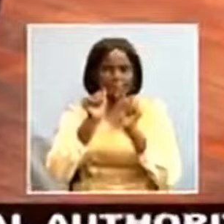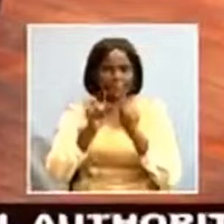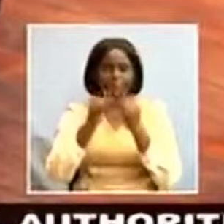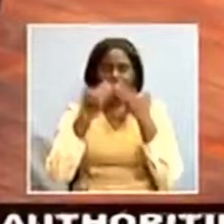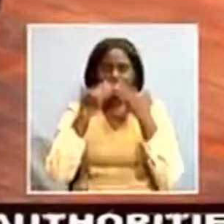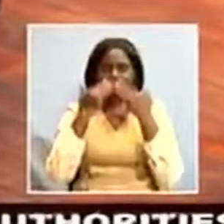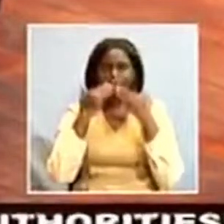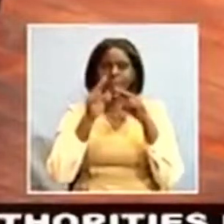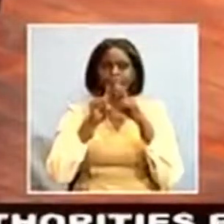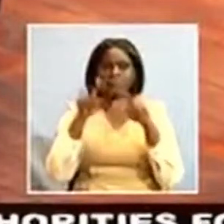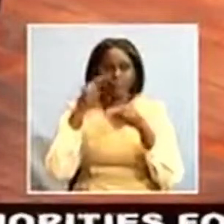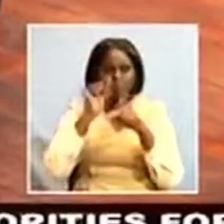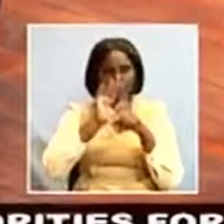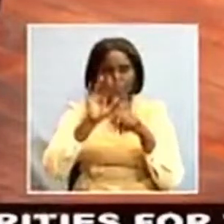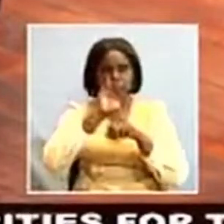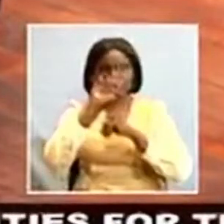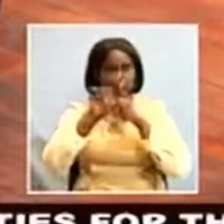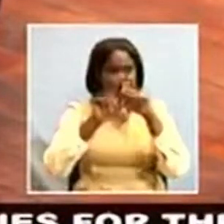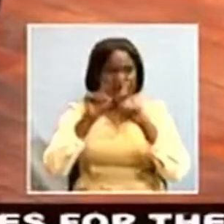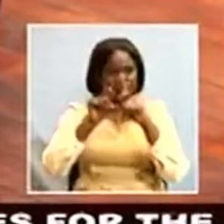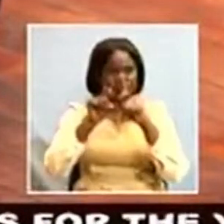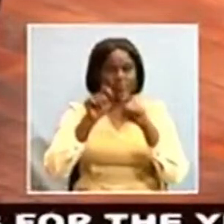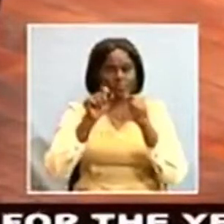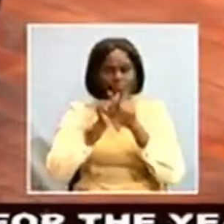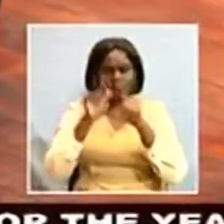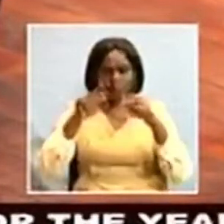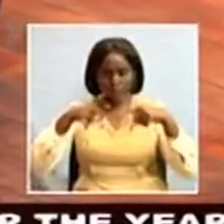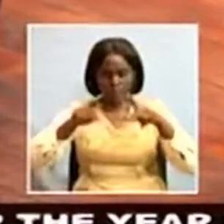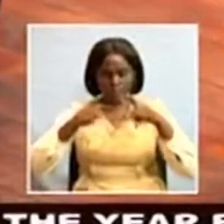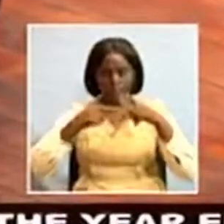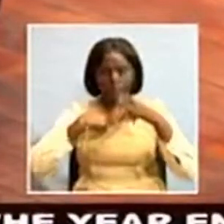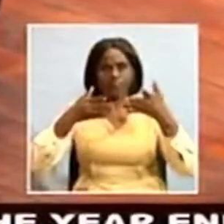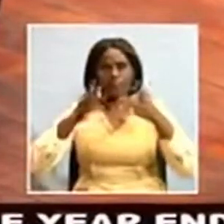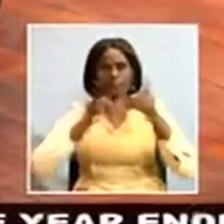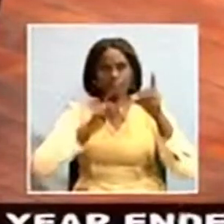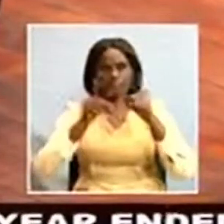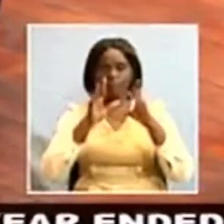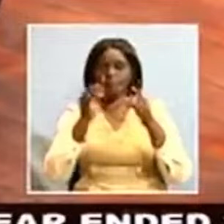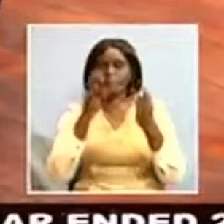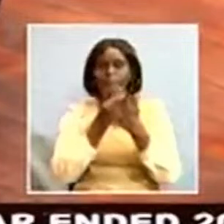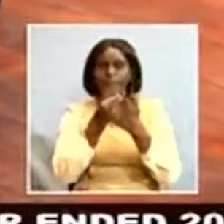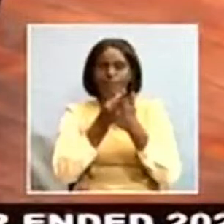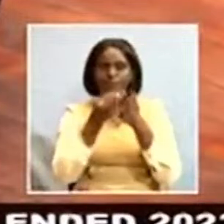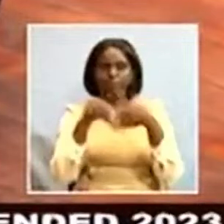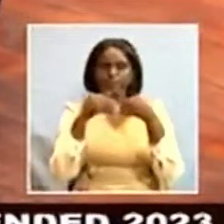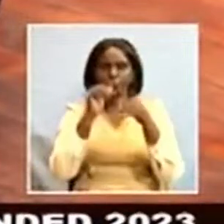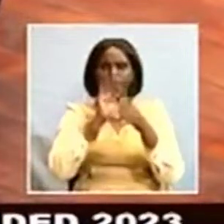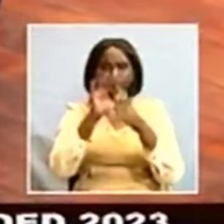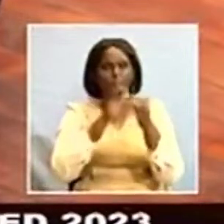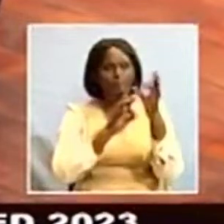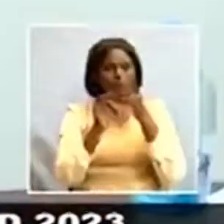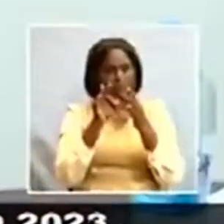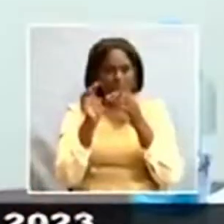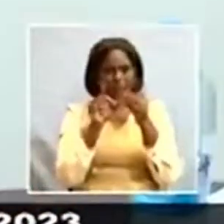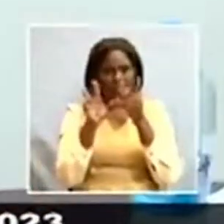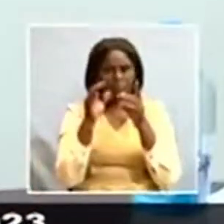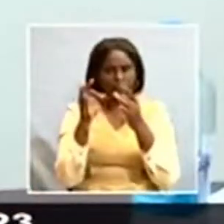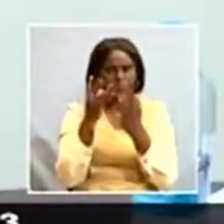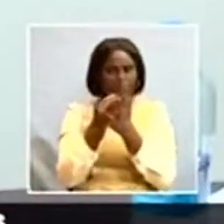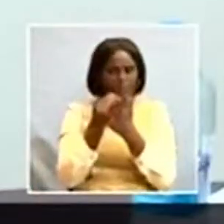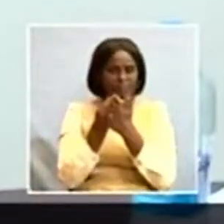Thank you, Chair. For that question, with your permission, I'll allow Director Finance to give further submission. Director